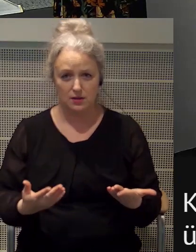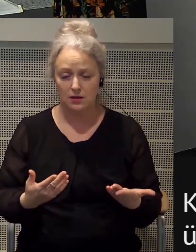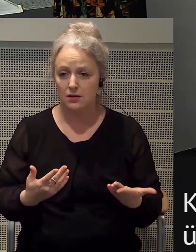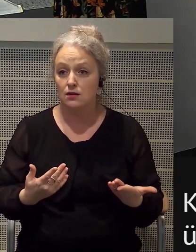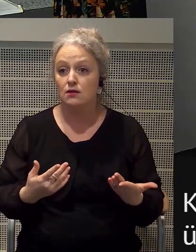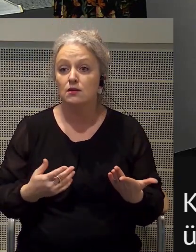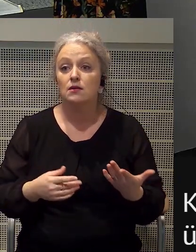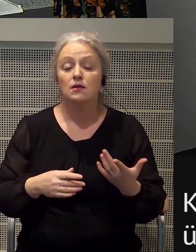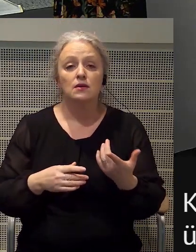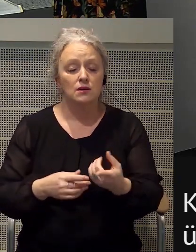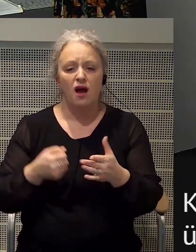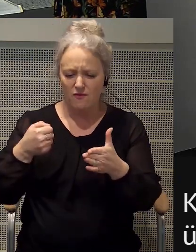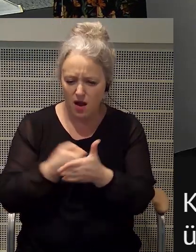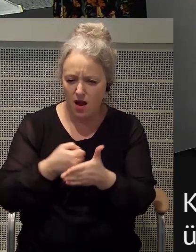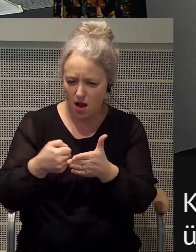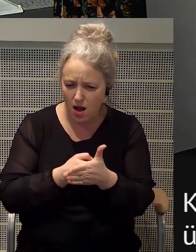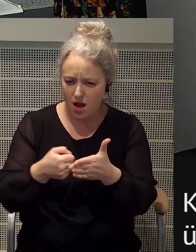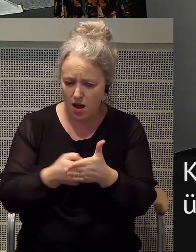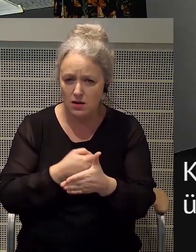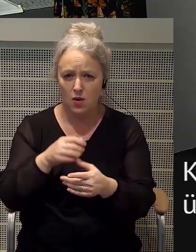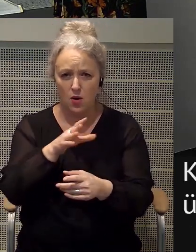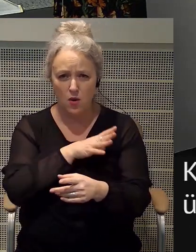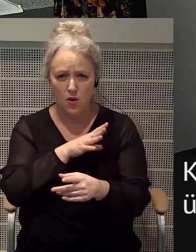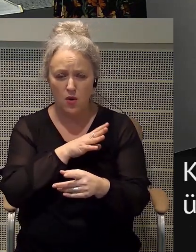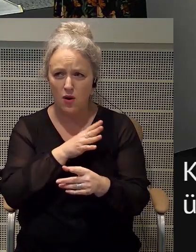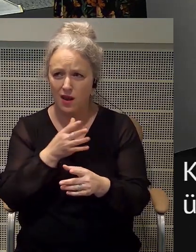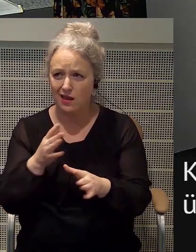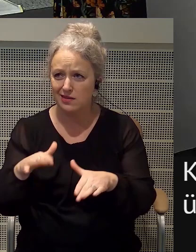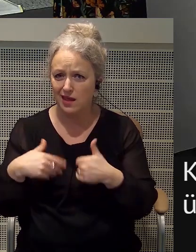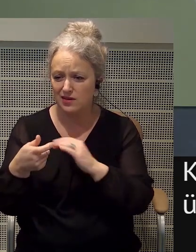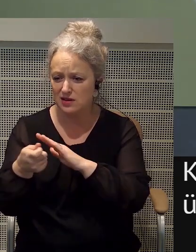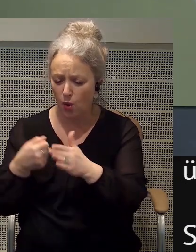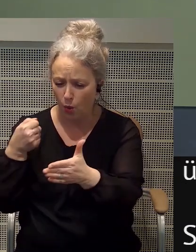the cases when it's life-threatening to the child?